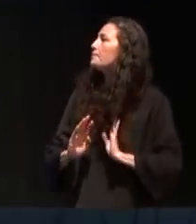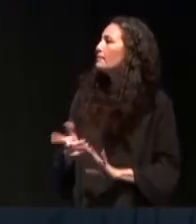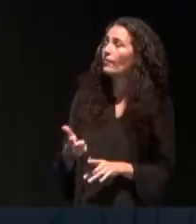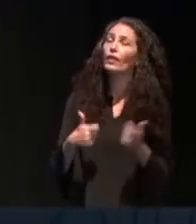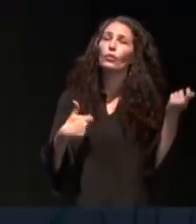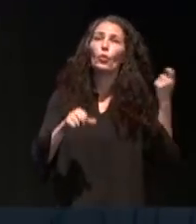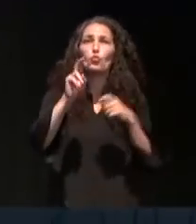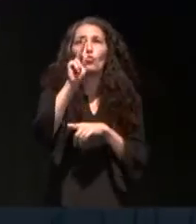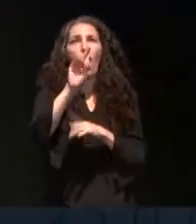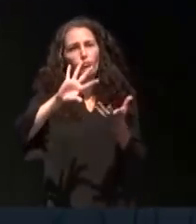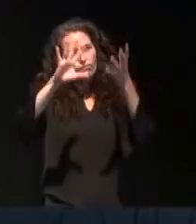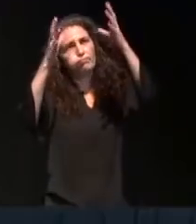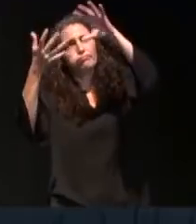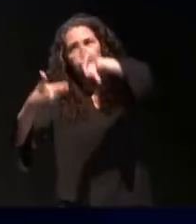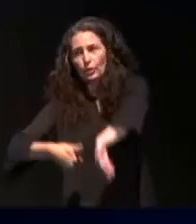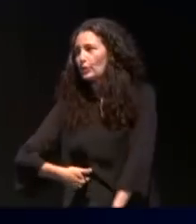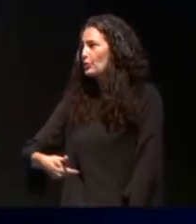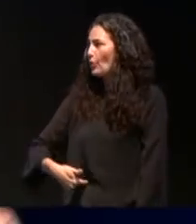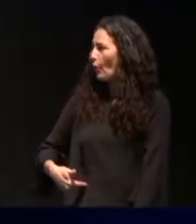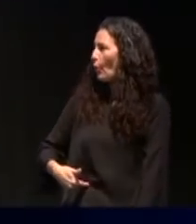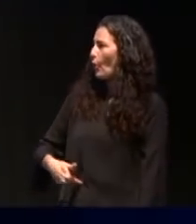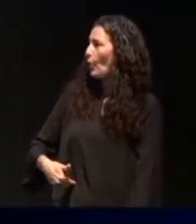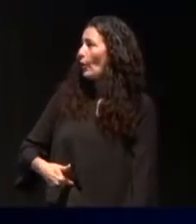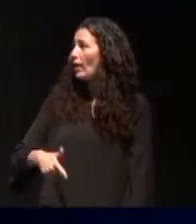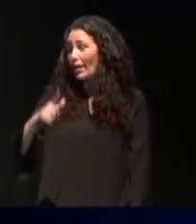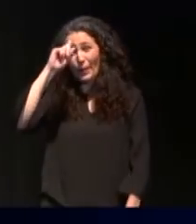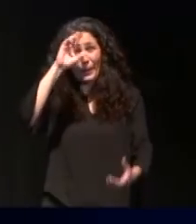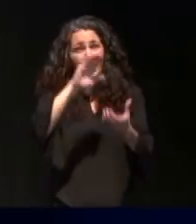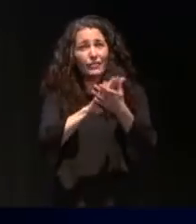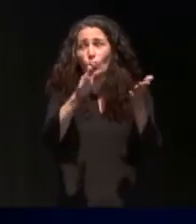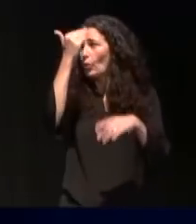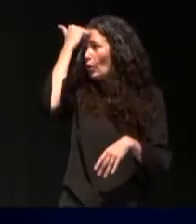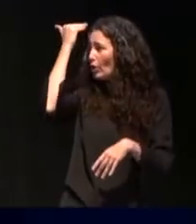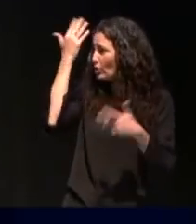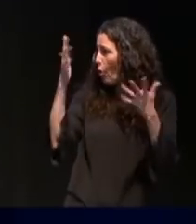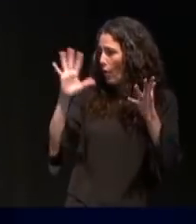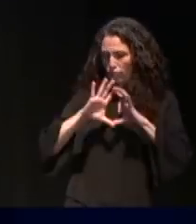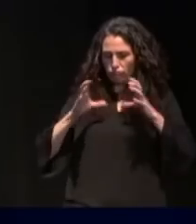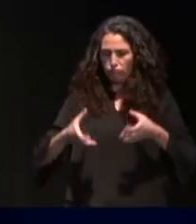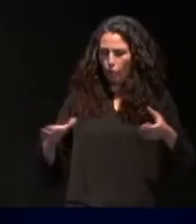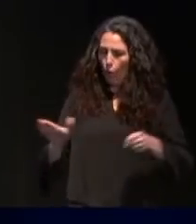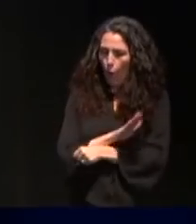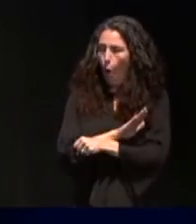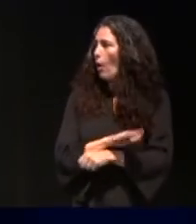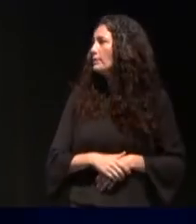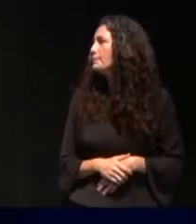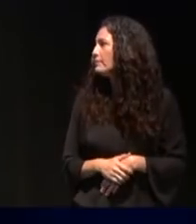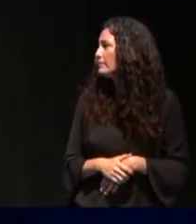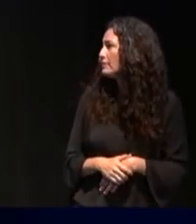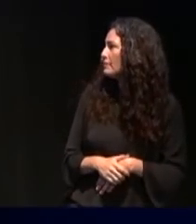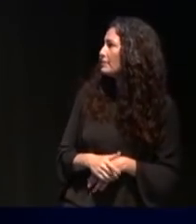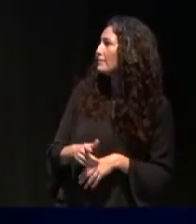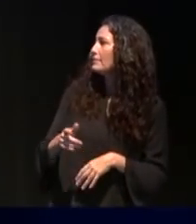Rock your soul. Be bold enough to rock your soul. Beginning with the awareness that you're already whole. Turn within where it all